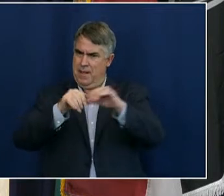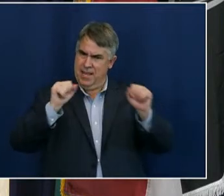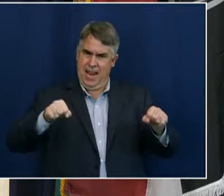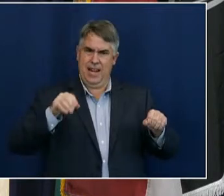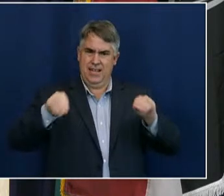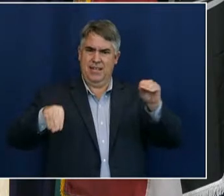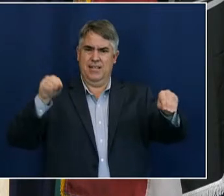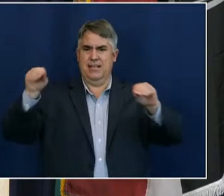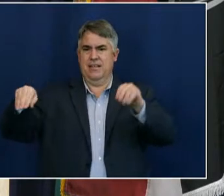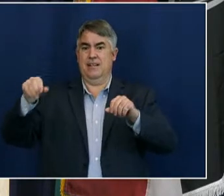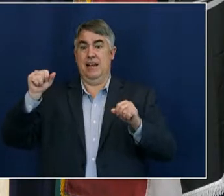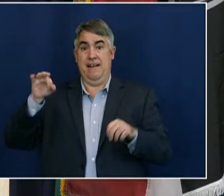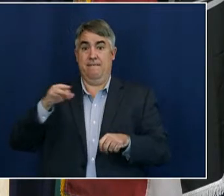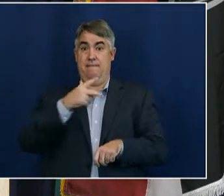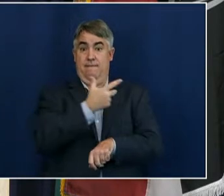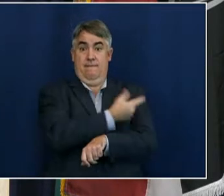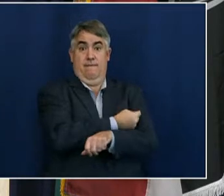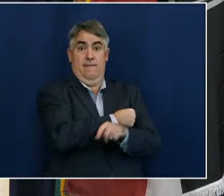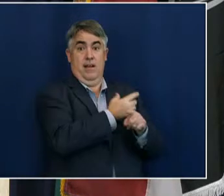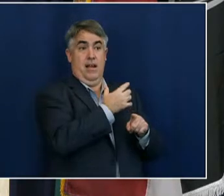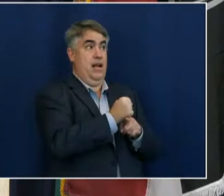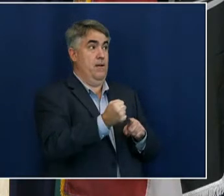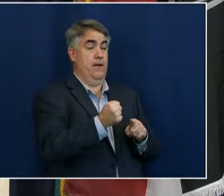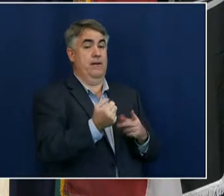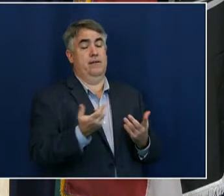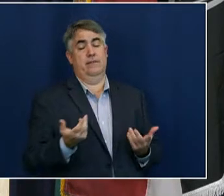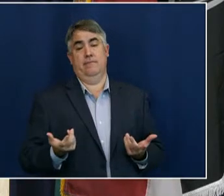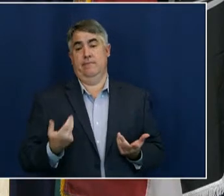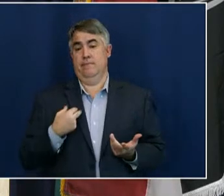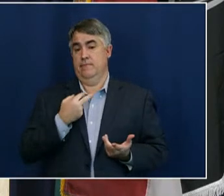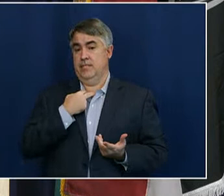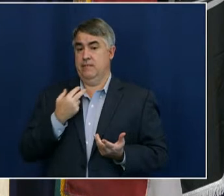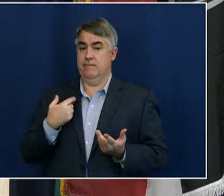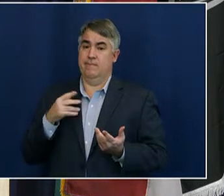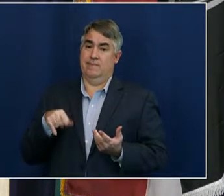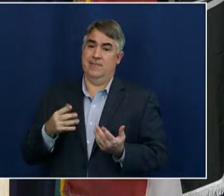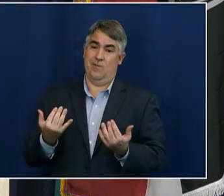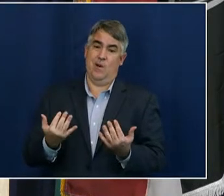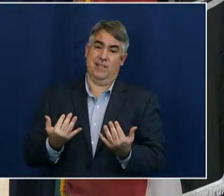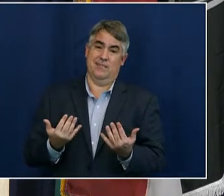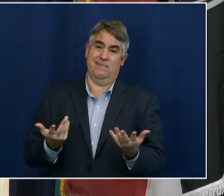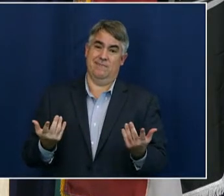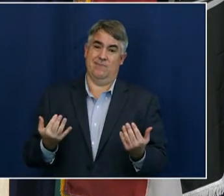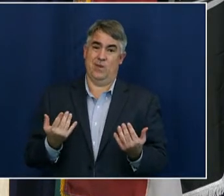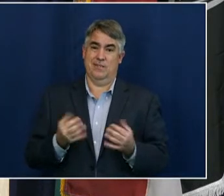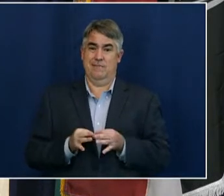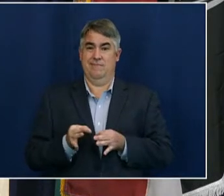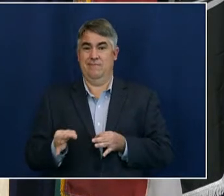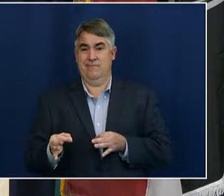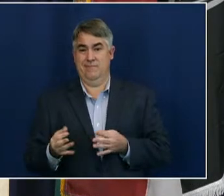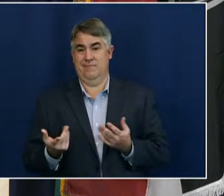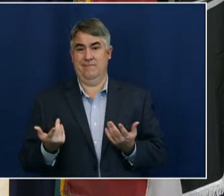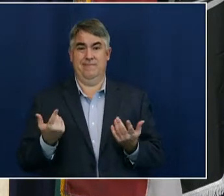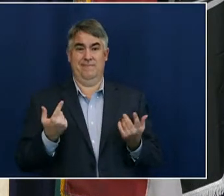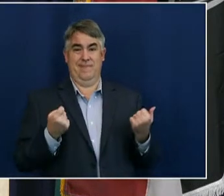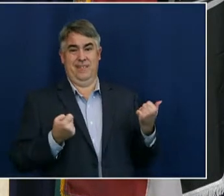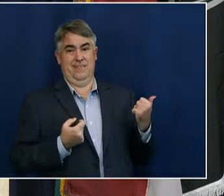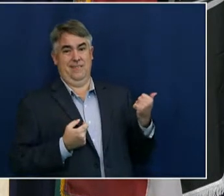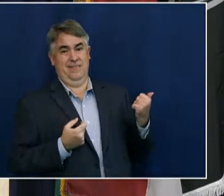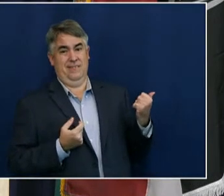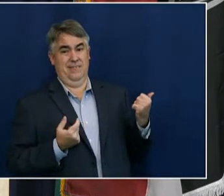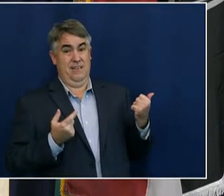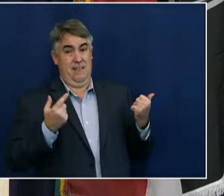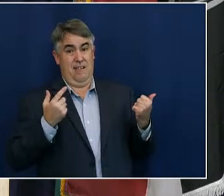run out, then we will run out, and we will have to tell people we're going to have to pause until we get more. But I would rather have that happen than